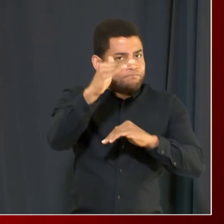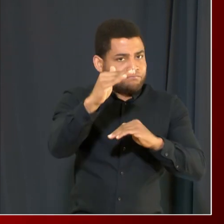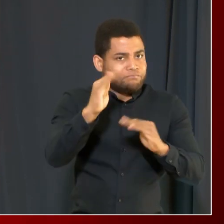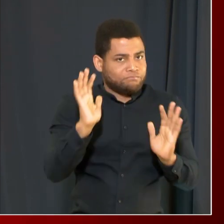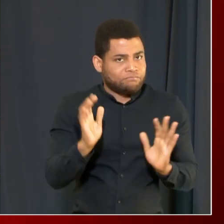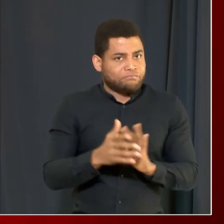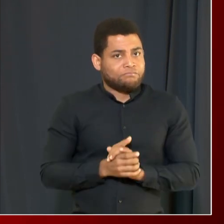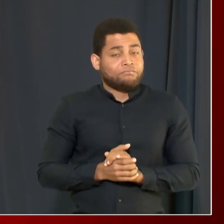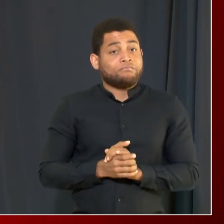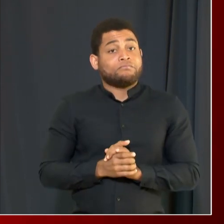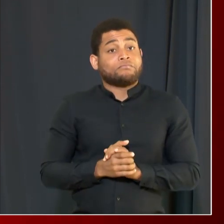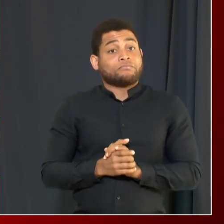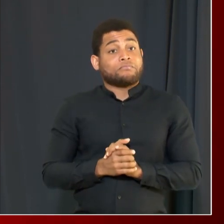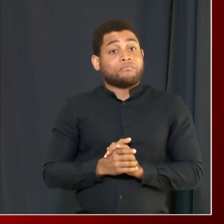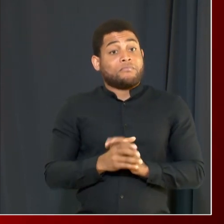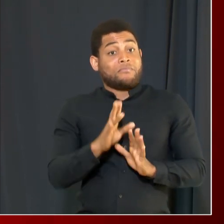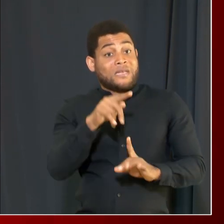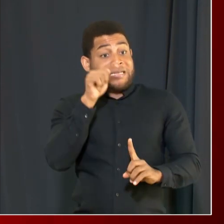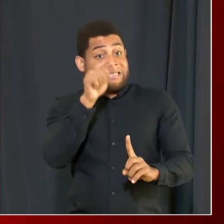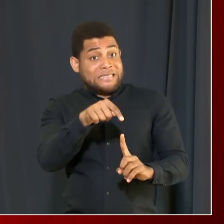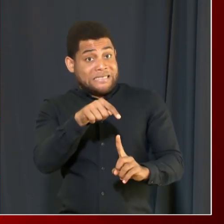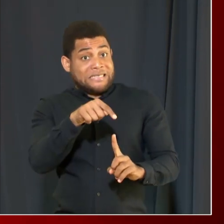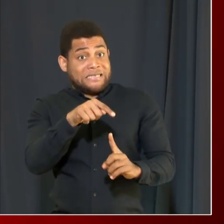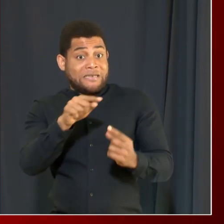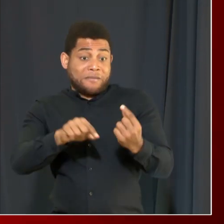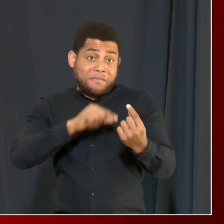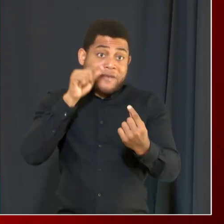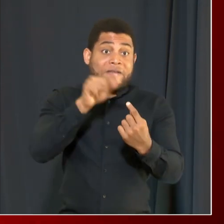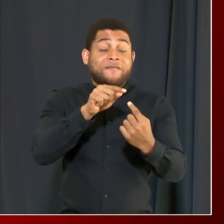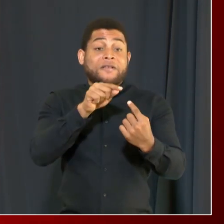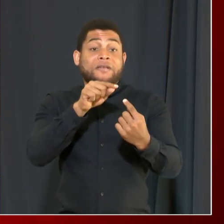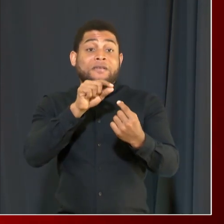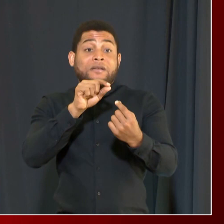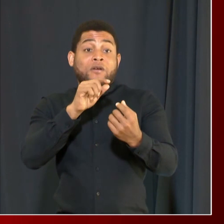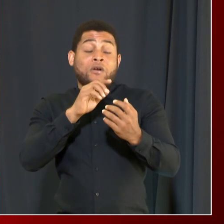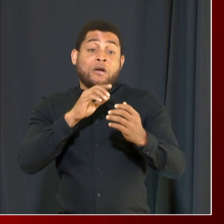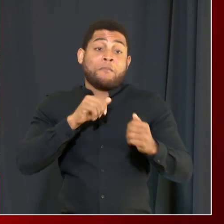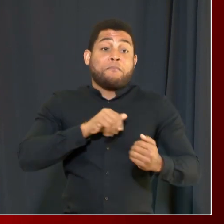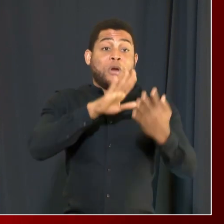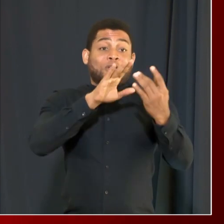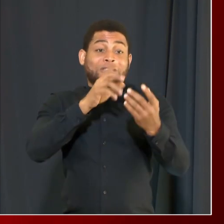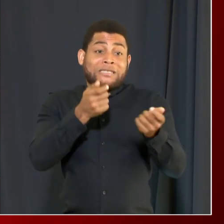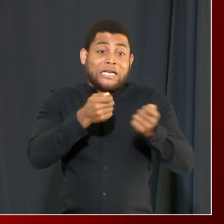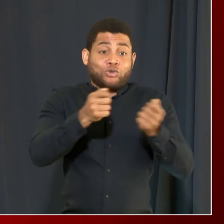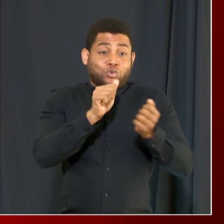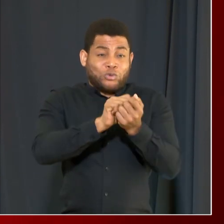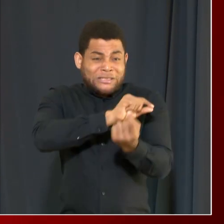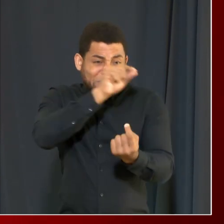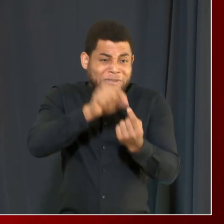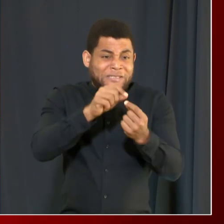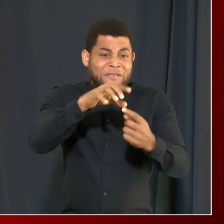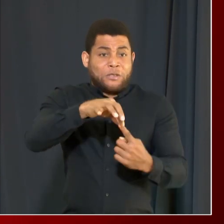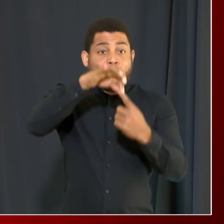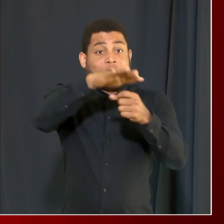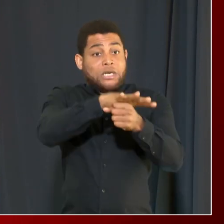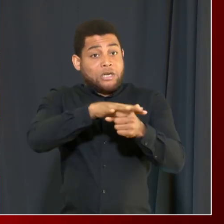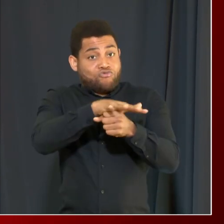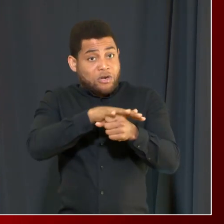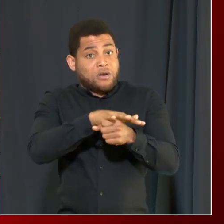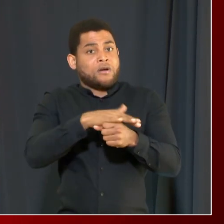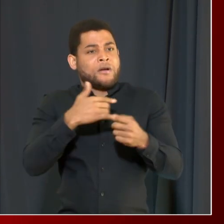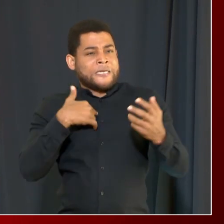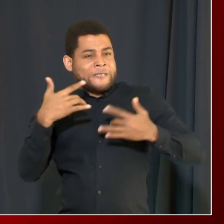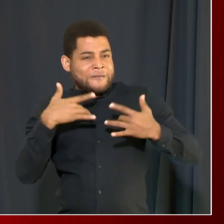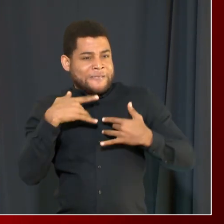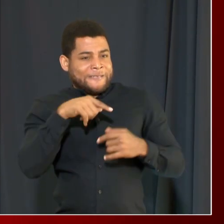this is a targeted approach to deal with very specific areas of concern. The chief